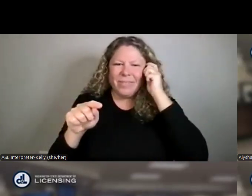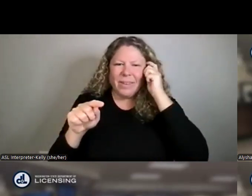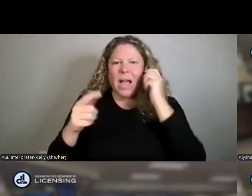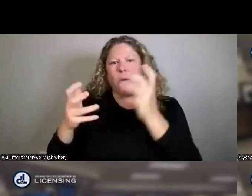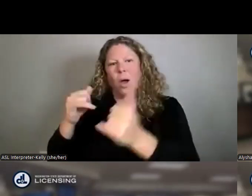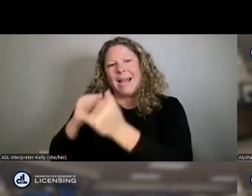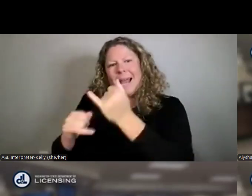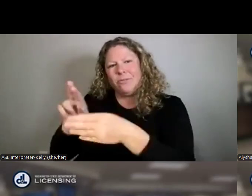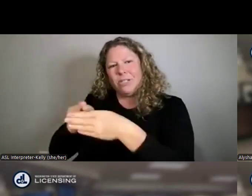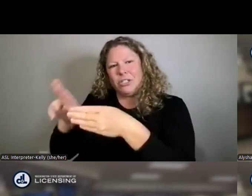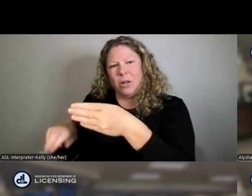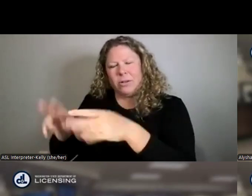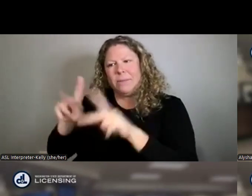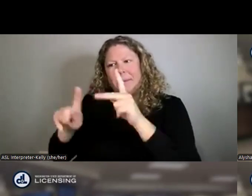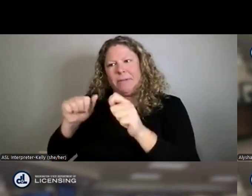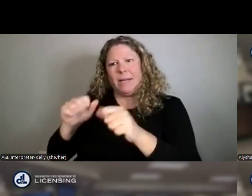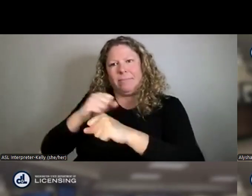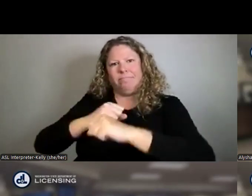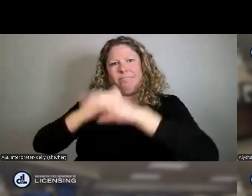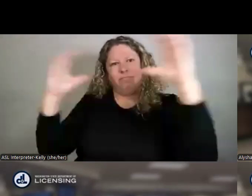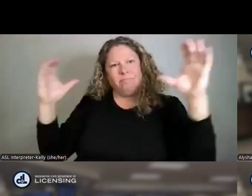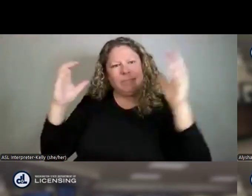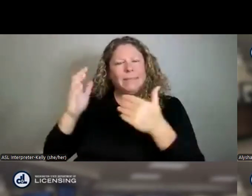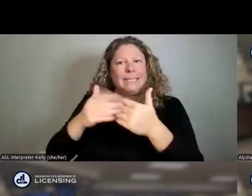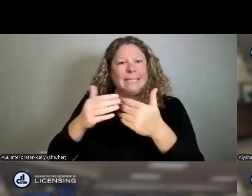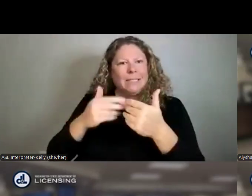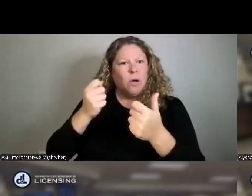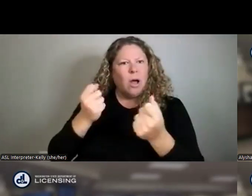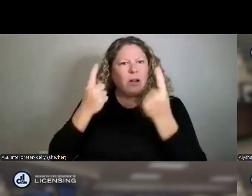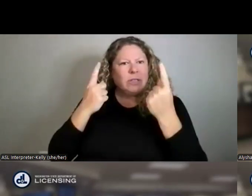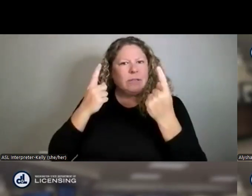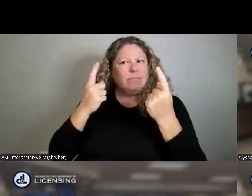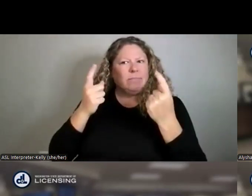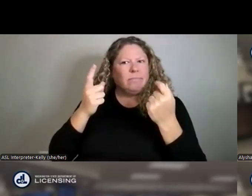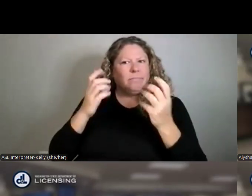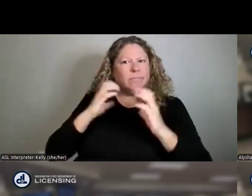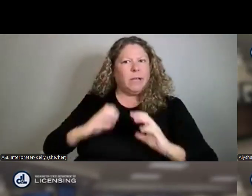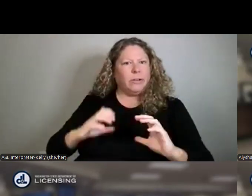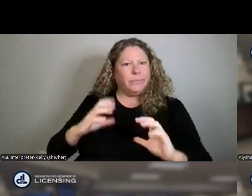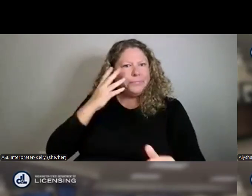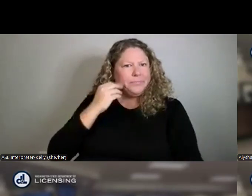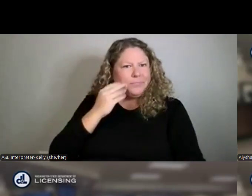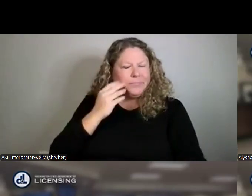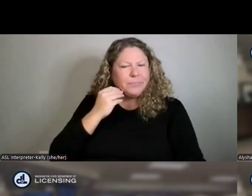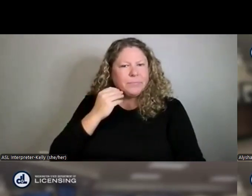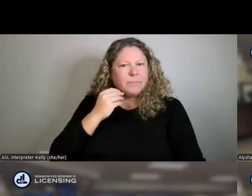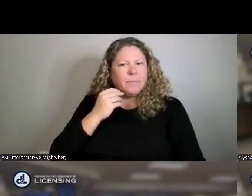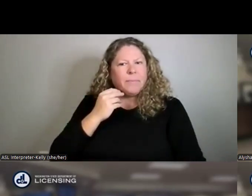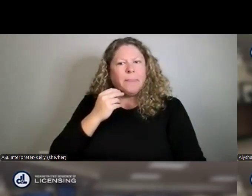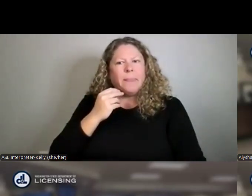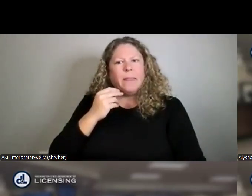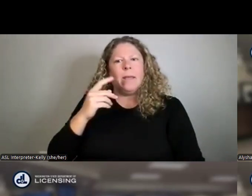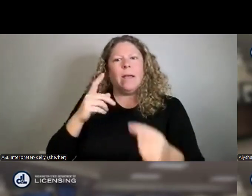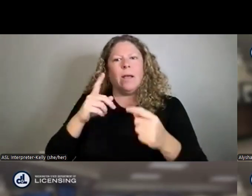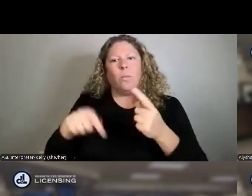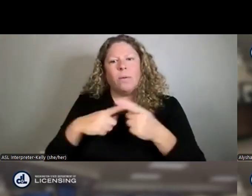look at and pretty easily understand the customer's journey at a high level. And when trying to go down the many, many